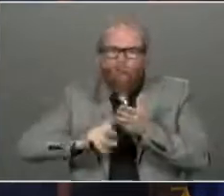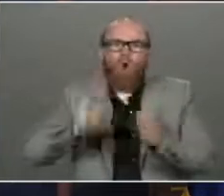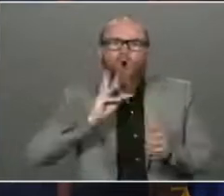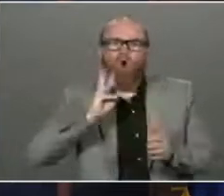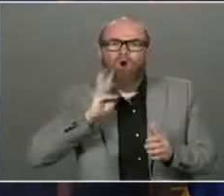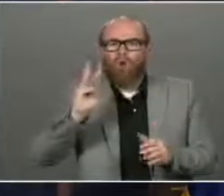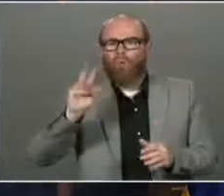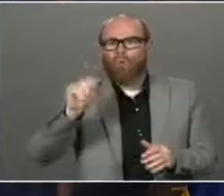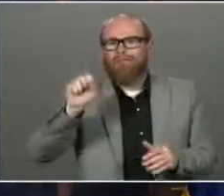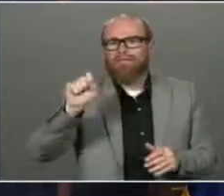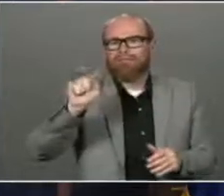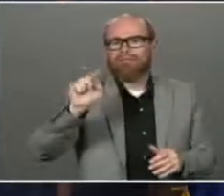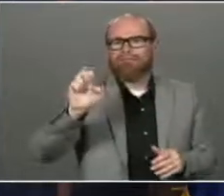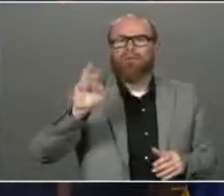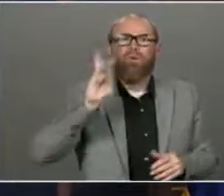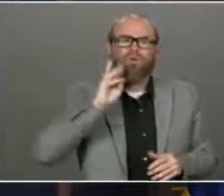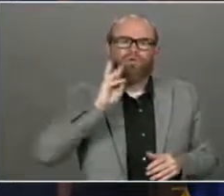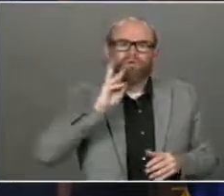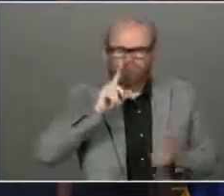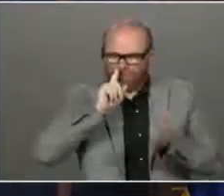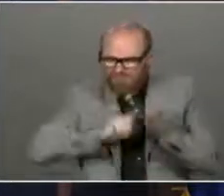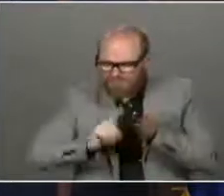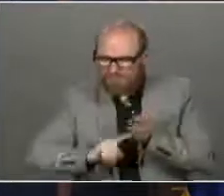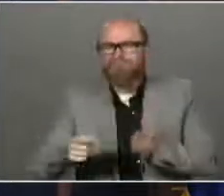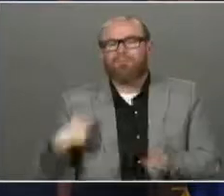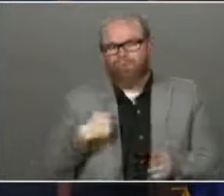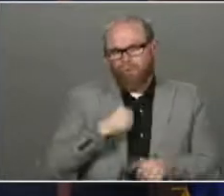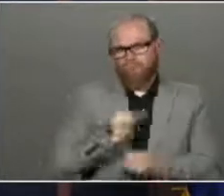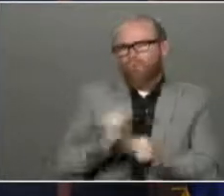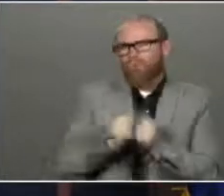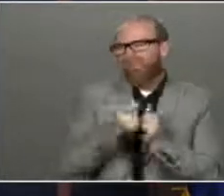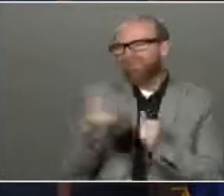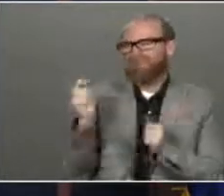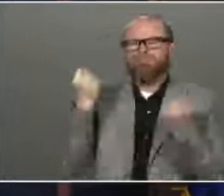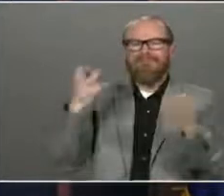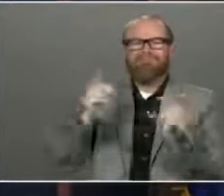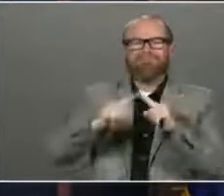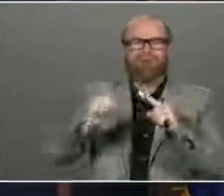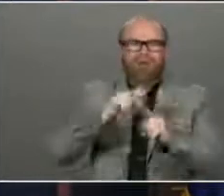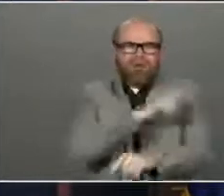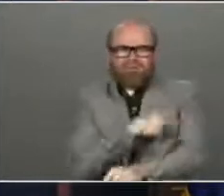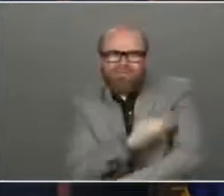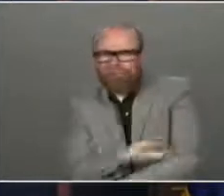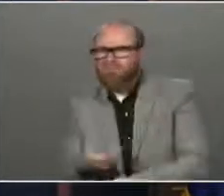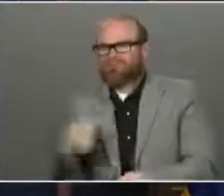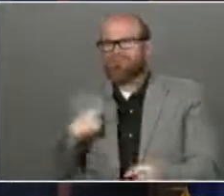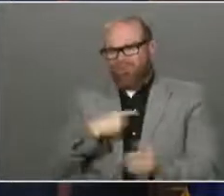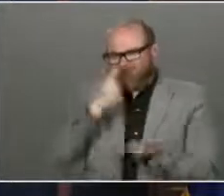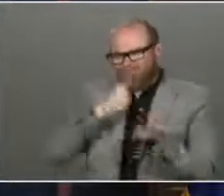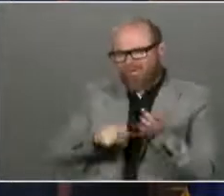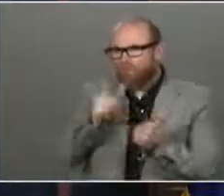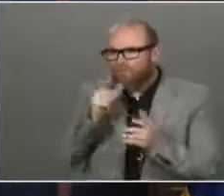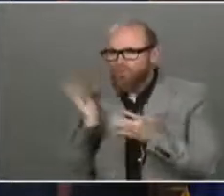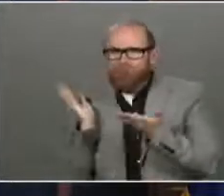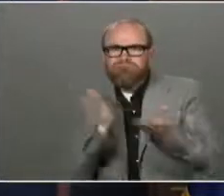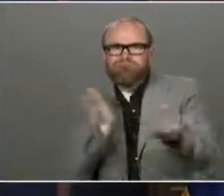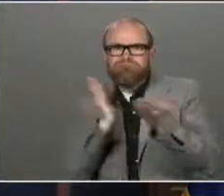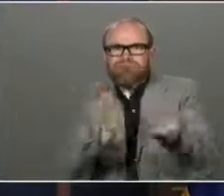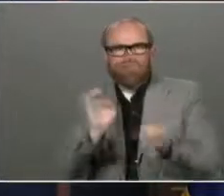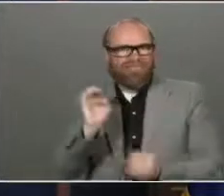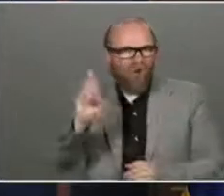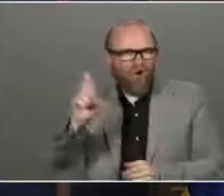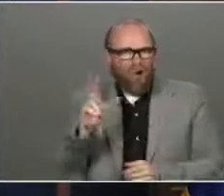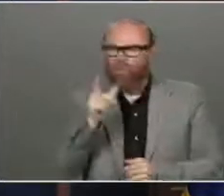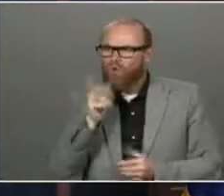with our healthcare industry throughout the state. We look at people who are going to the emergency room. Every day we get reports on